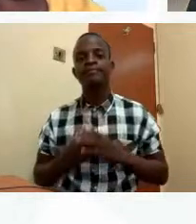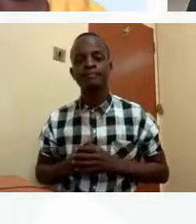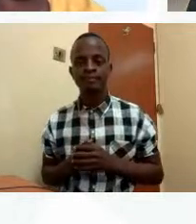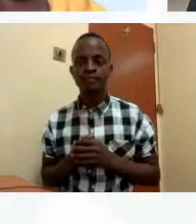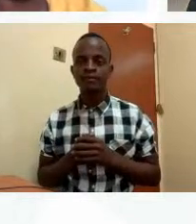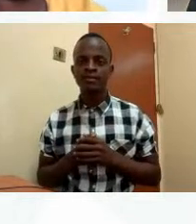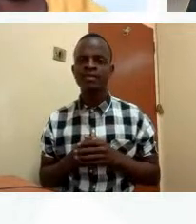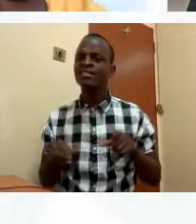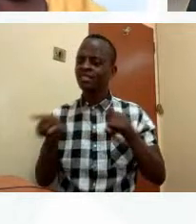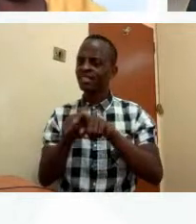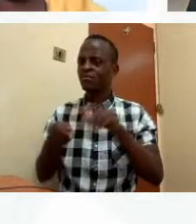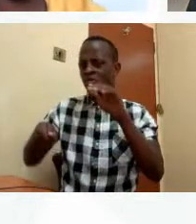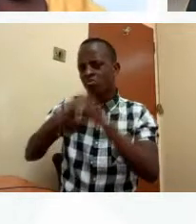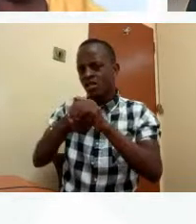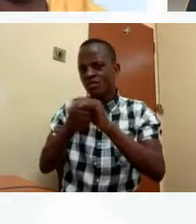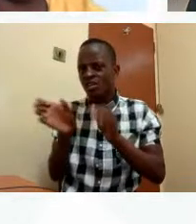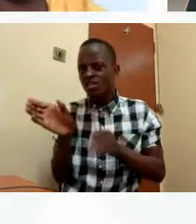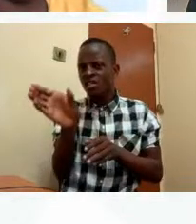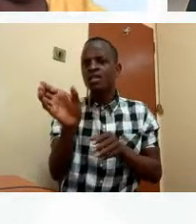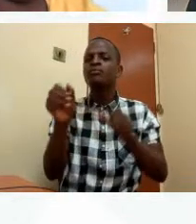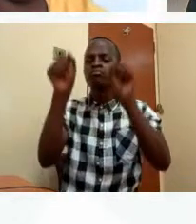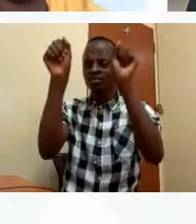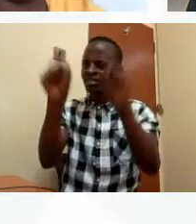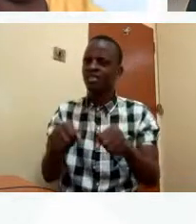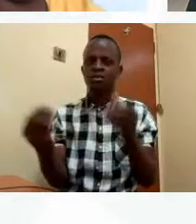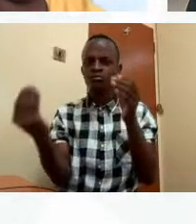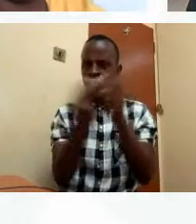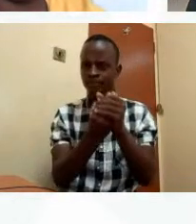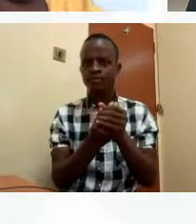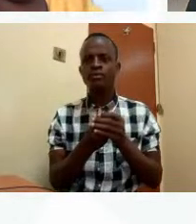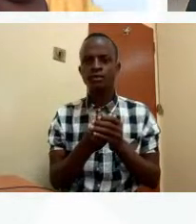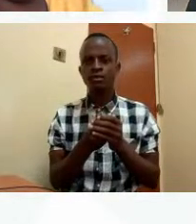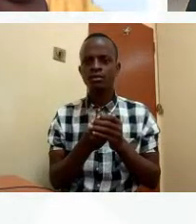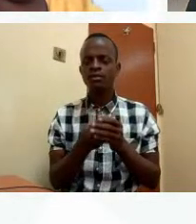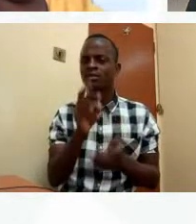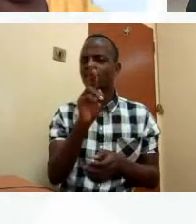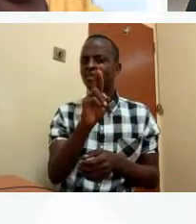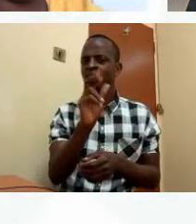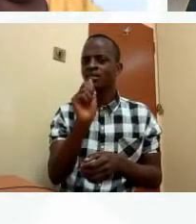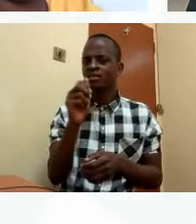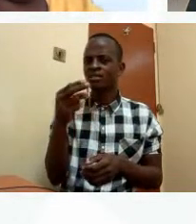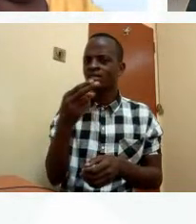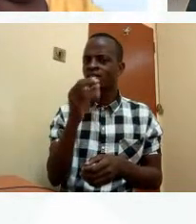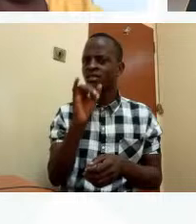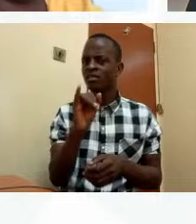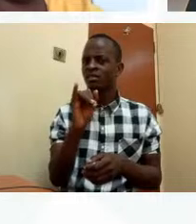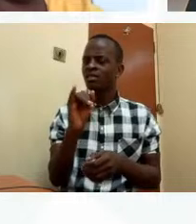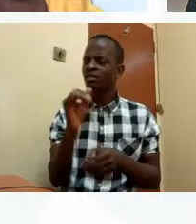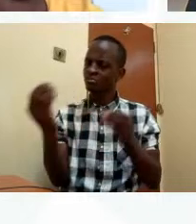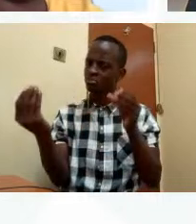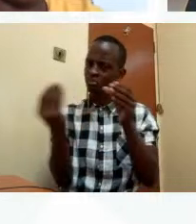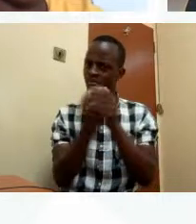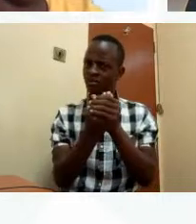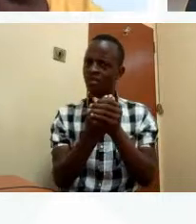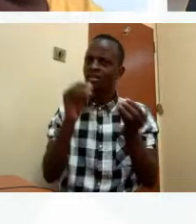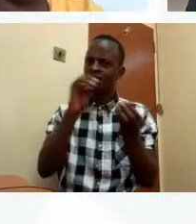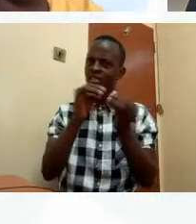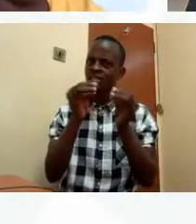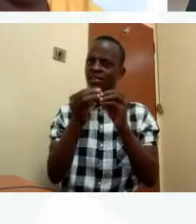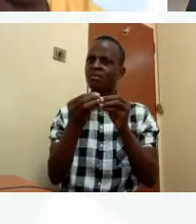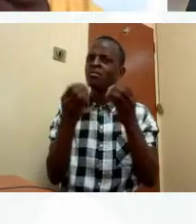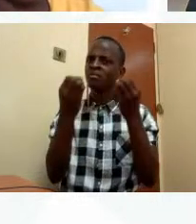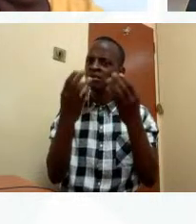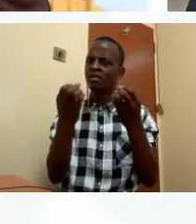private sector. You know that the RAHi brings quite a number of participants, up to